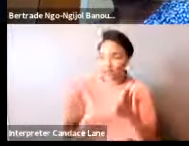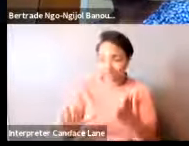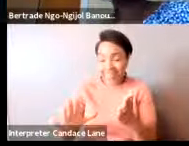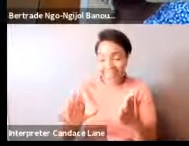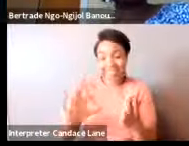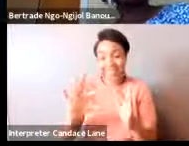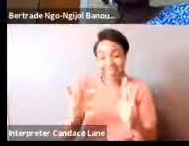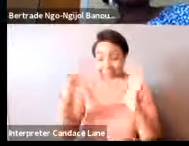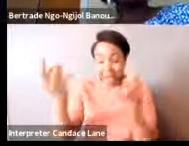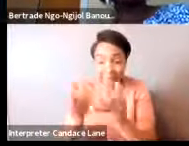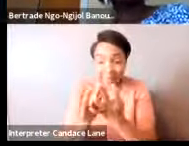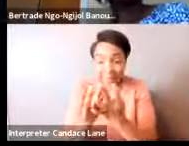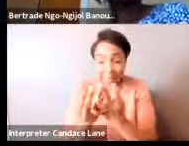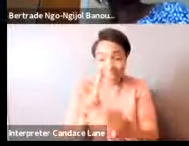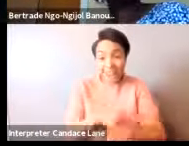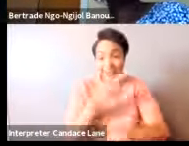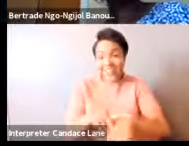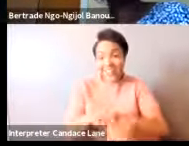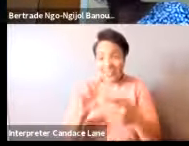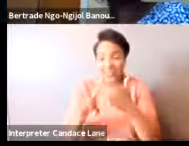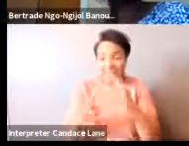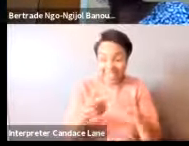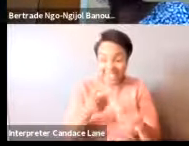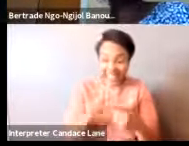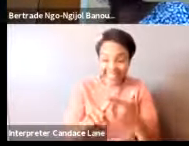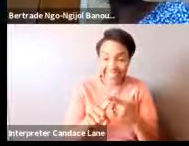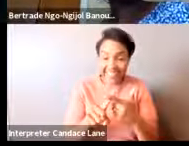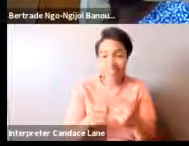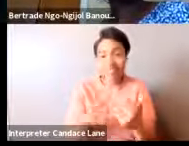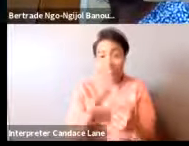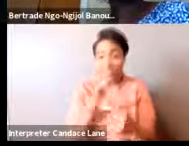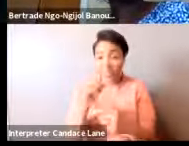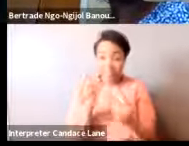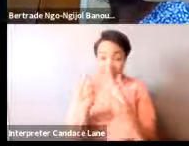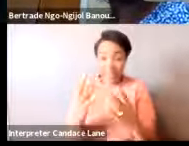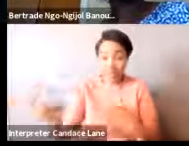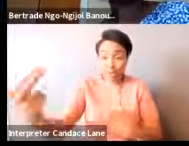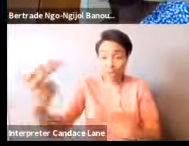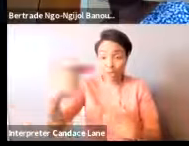here joining us from as far away as Puerto Rico.